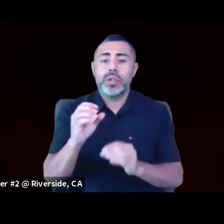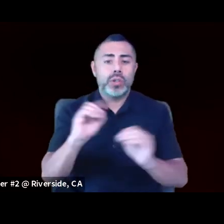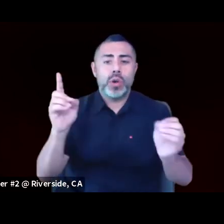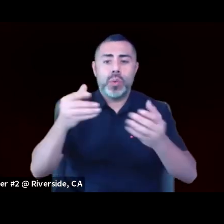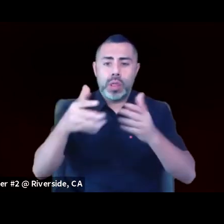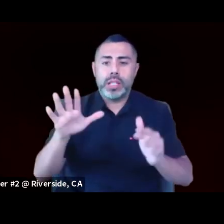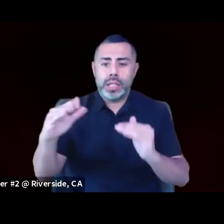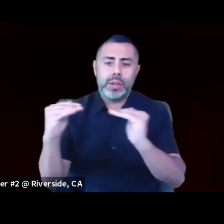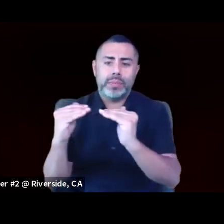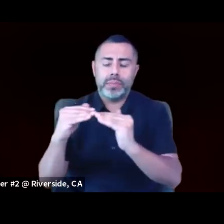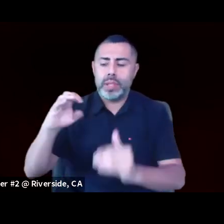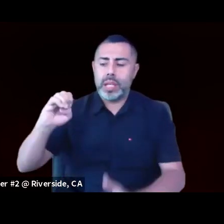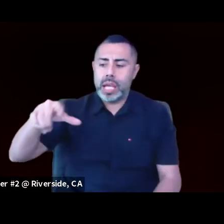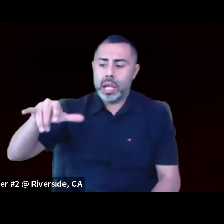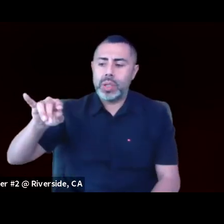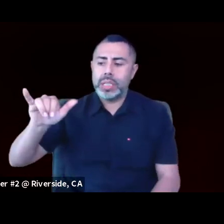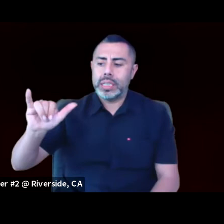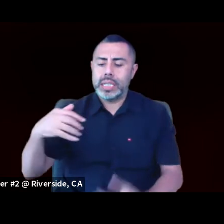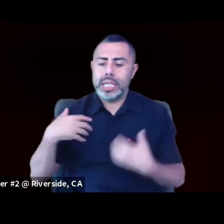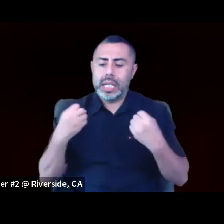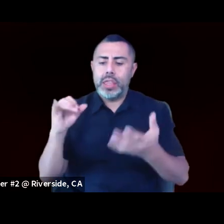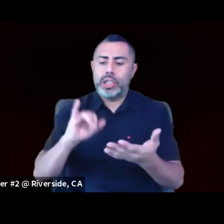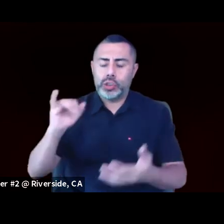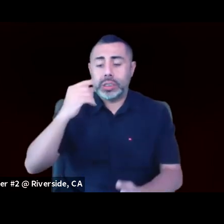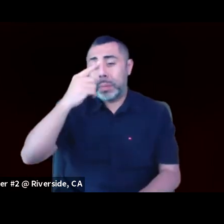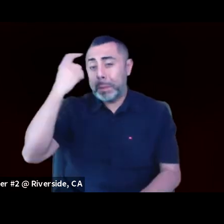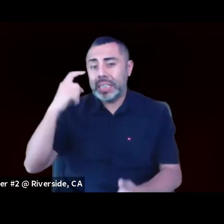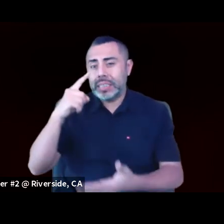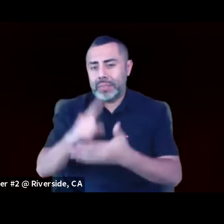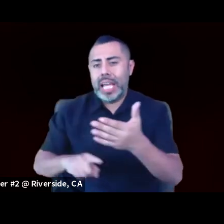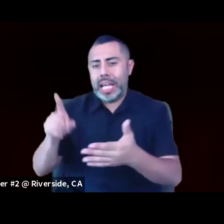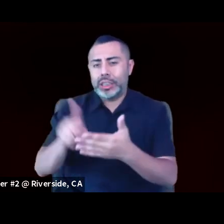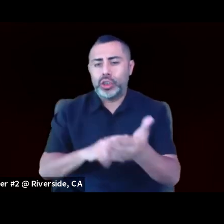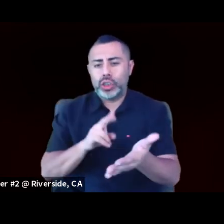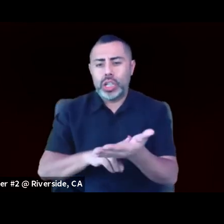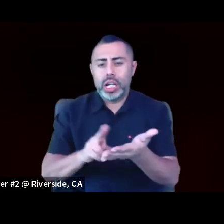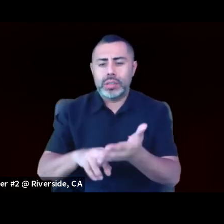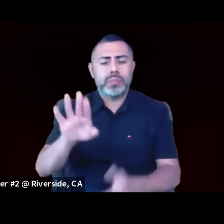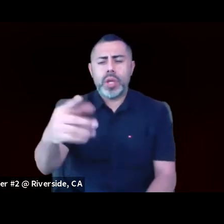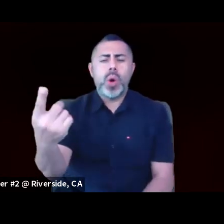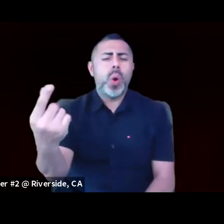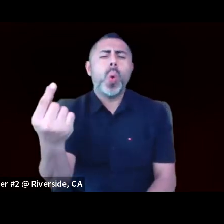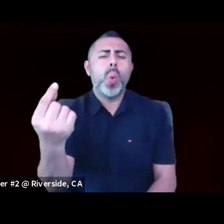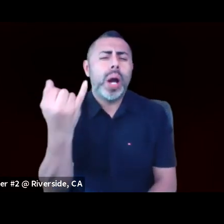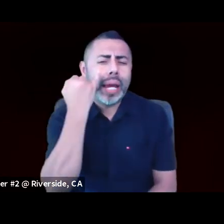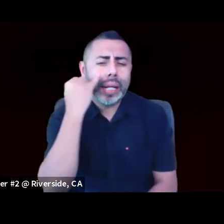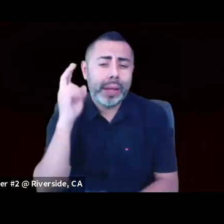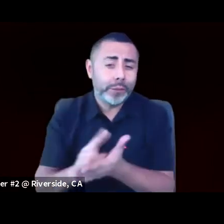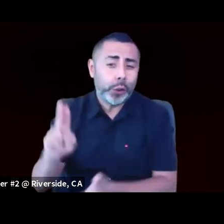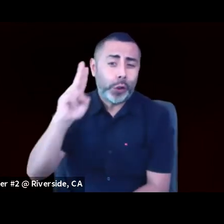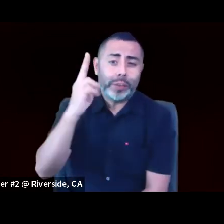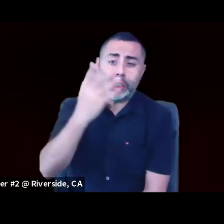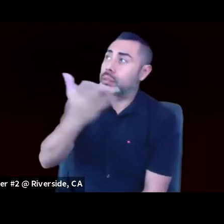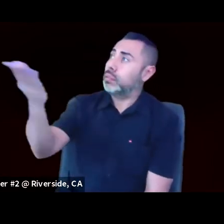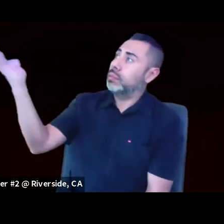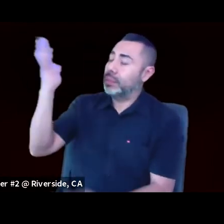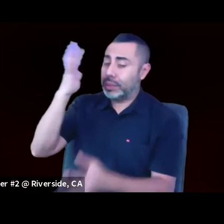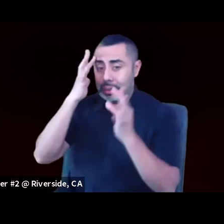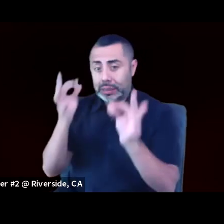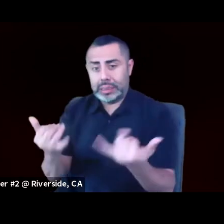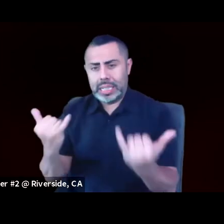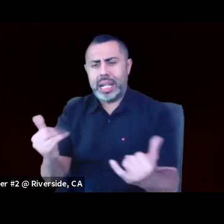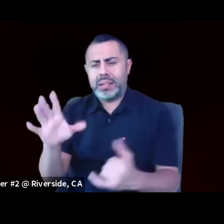canceled contracts? What if universities decided now to guarantee fall